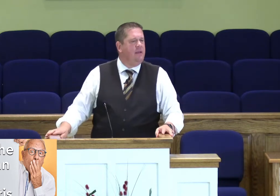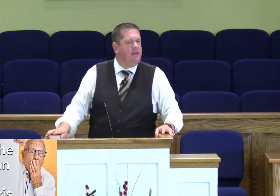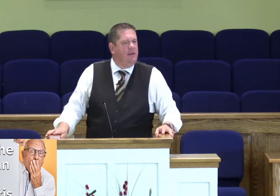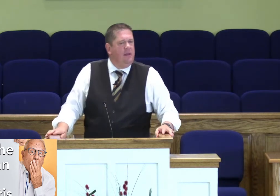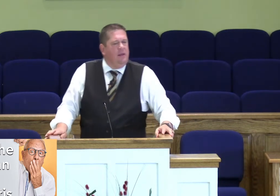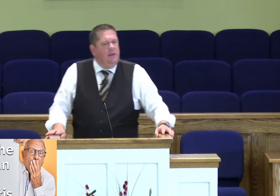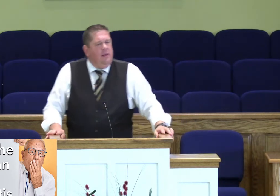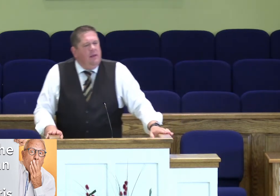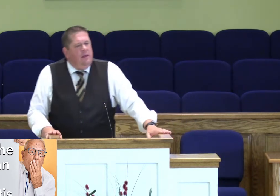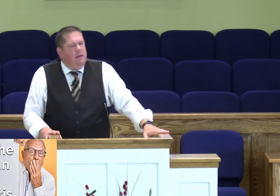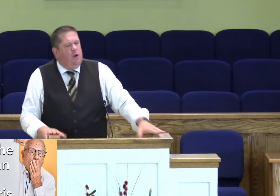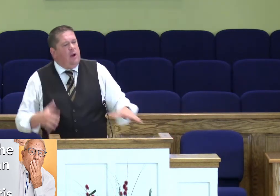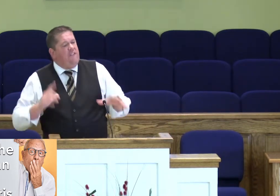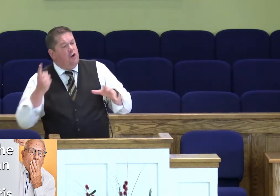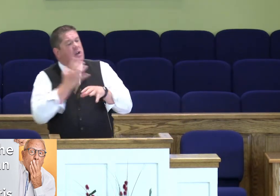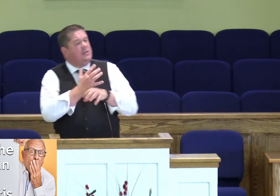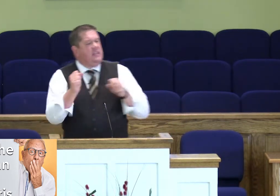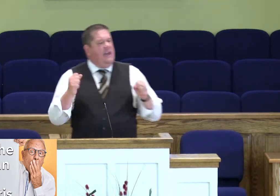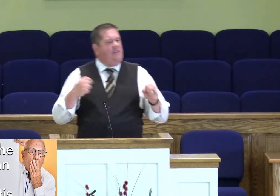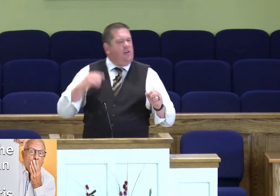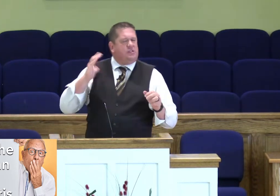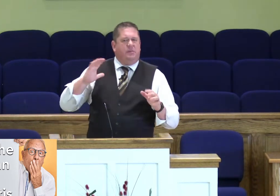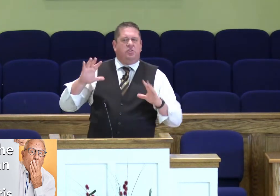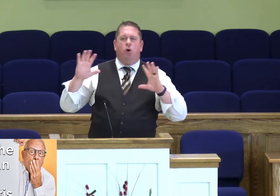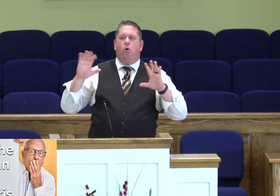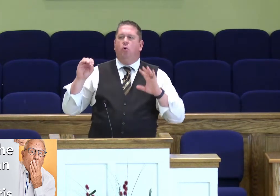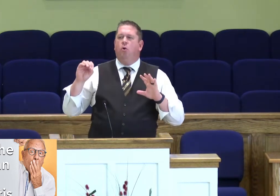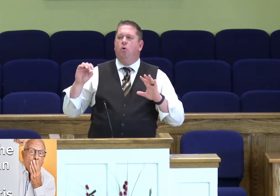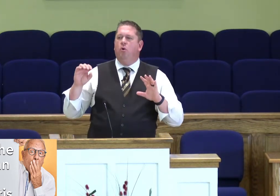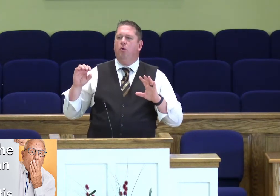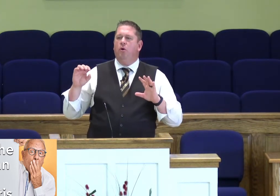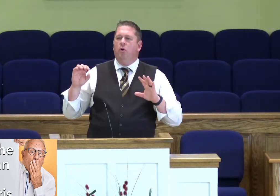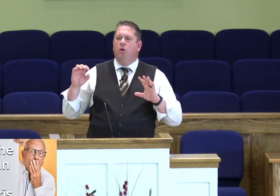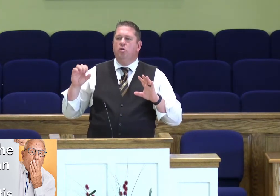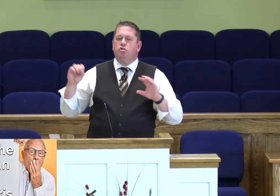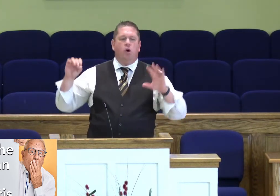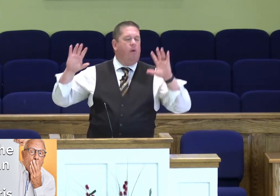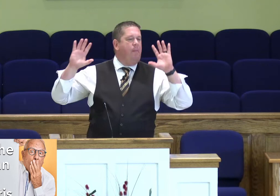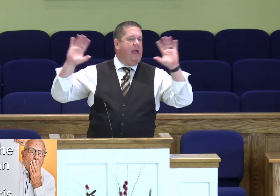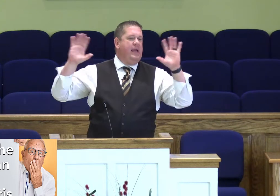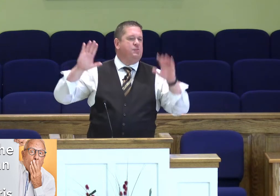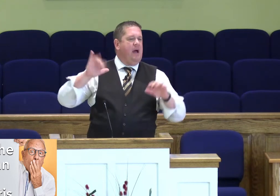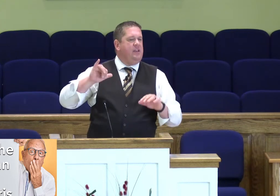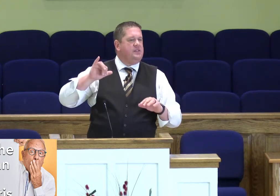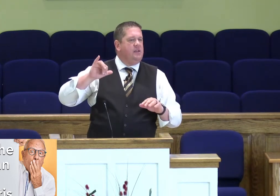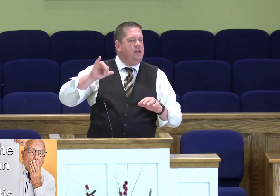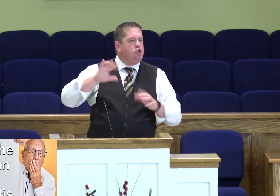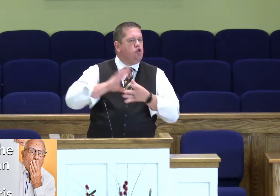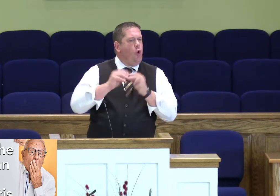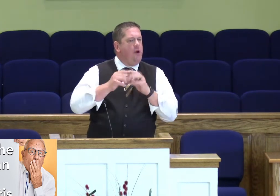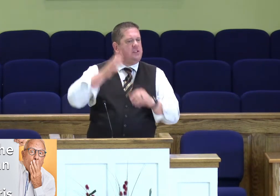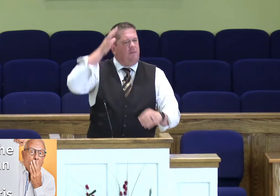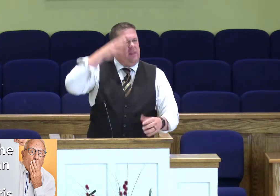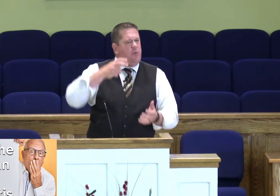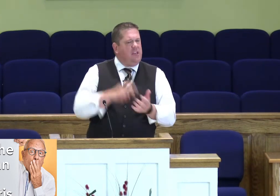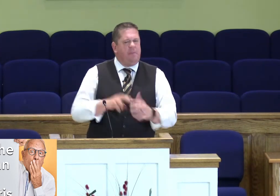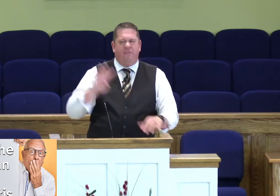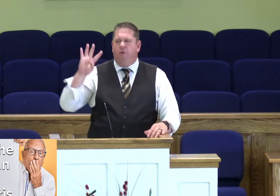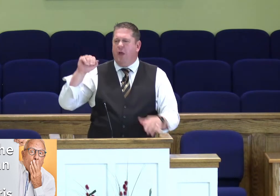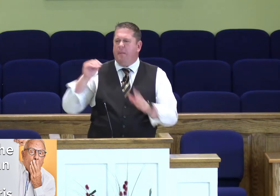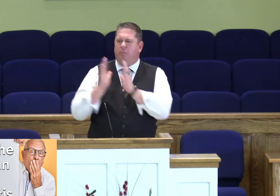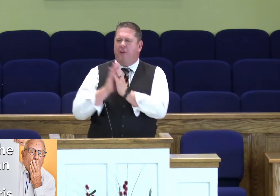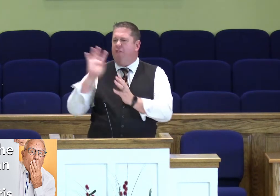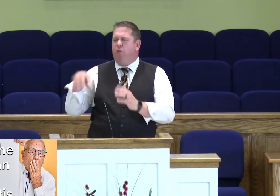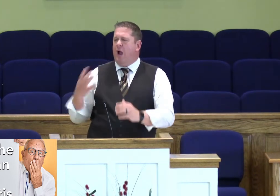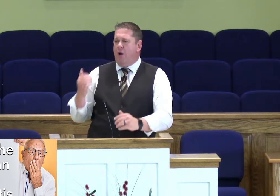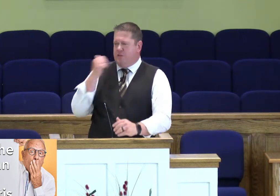ceasing. You know, when I first got saved, I used to be so amazed by these stories of men that would get up at